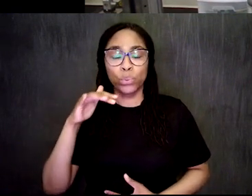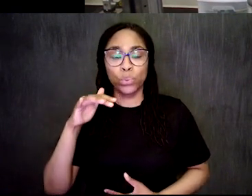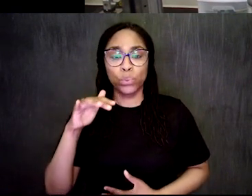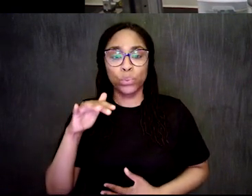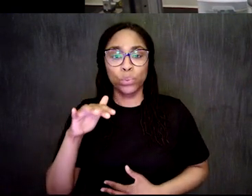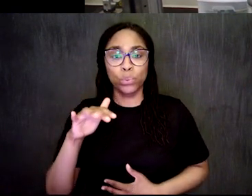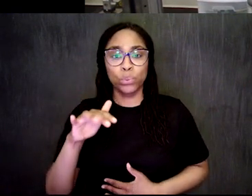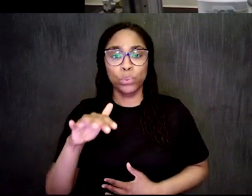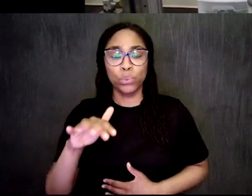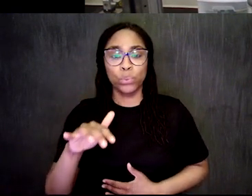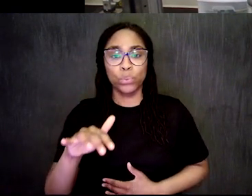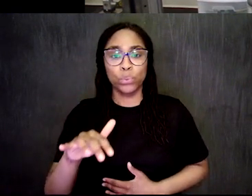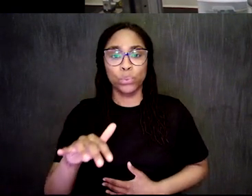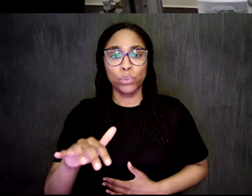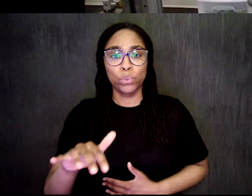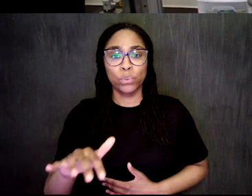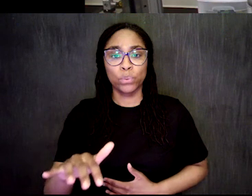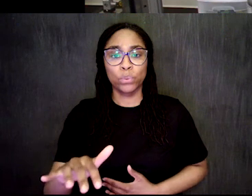Exhale.